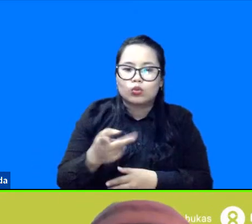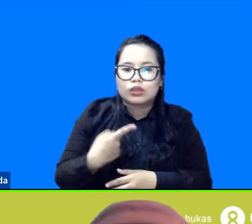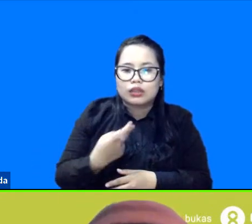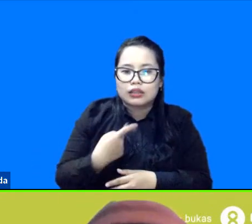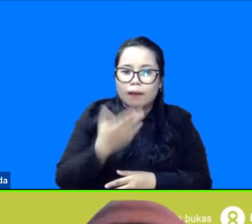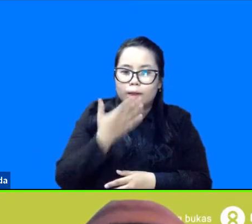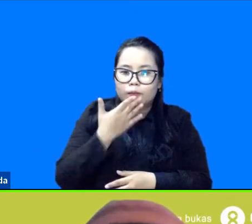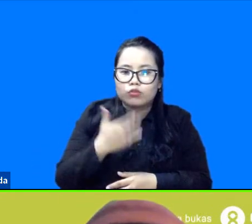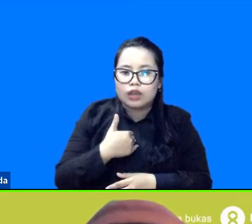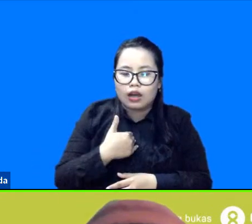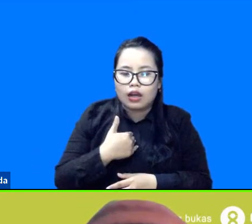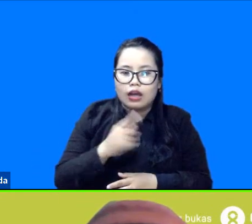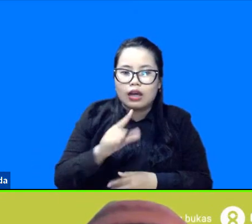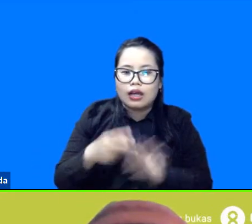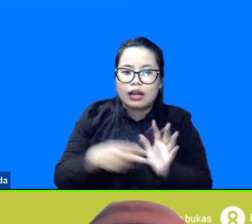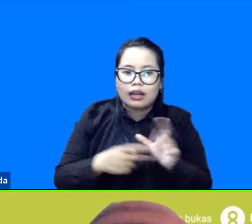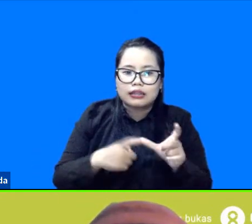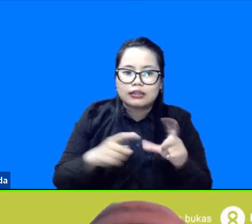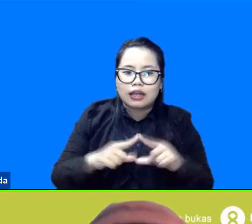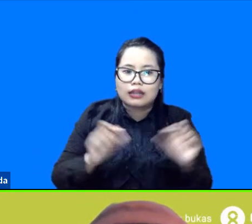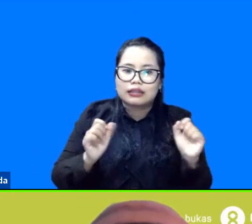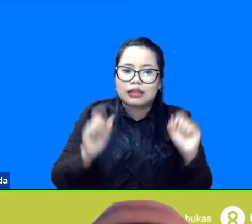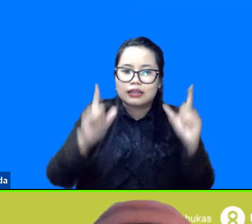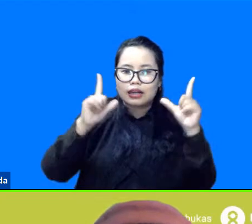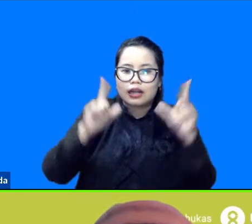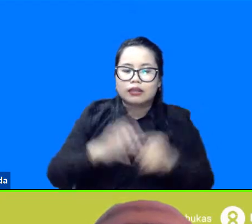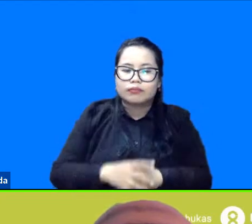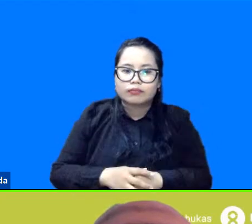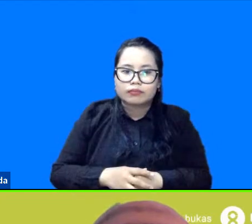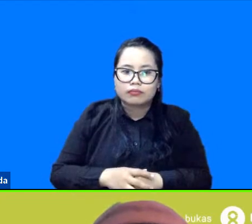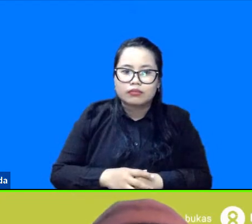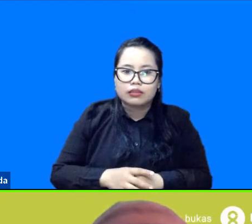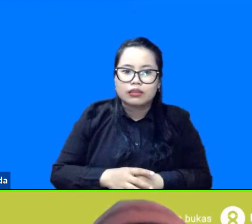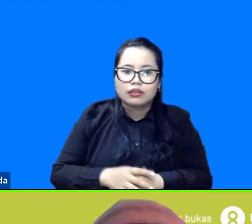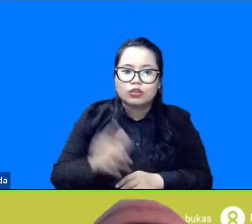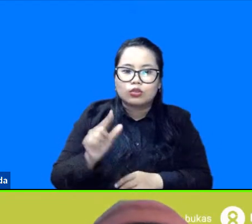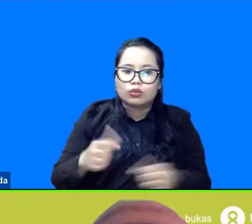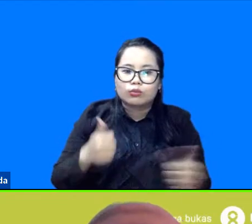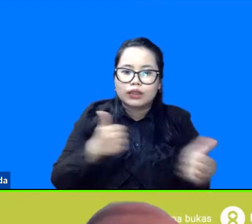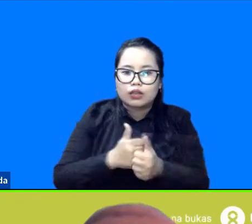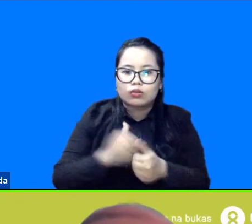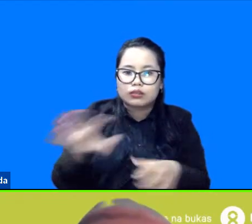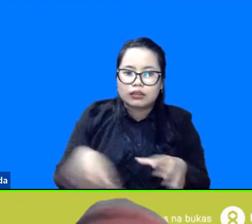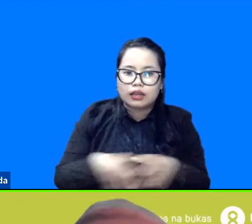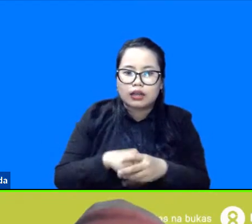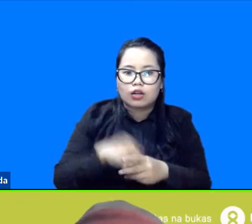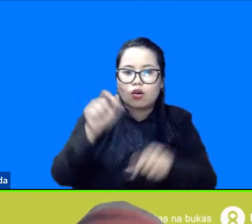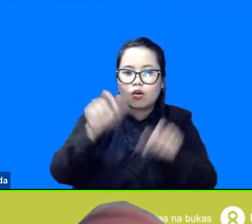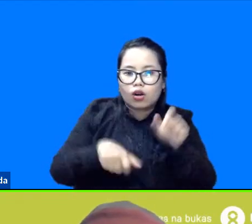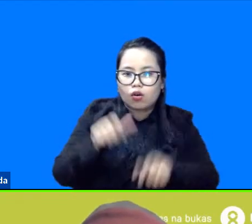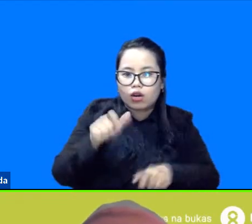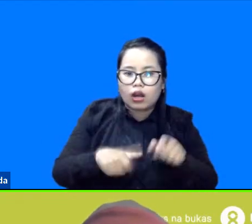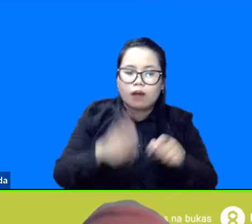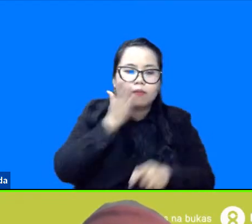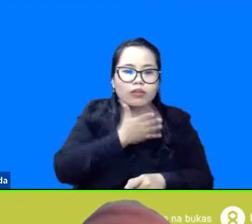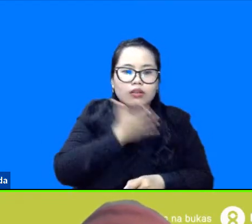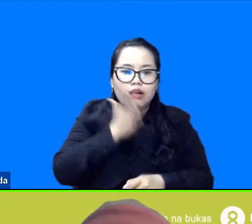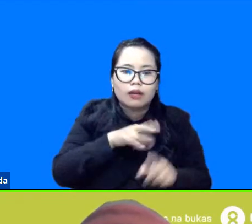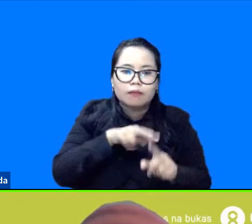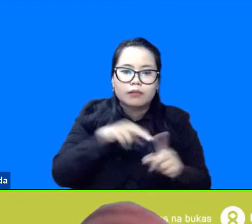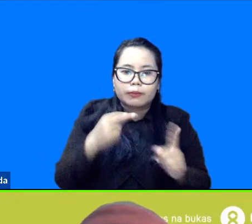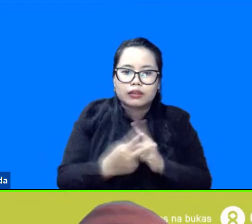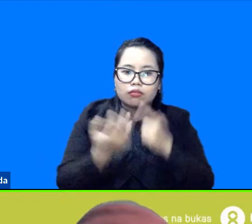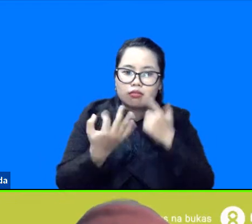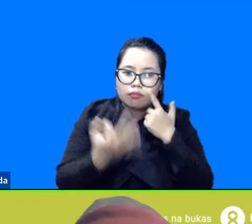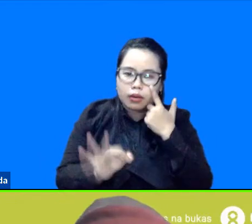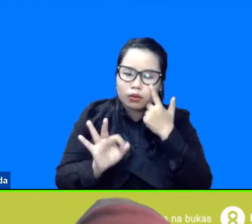in advocating, in also including young and fresh perspectives on energy